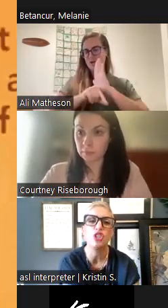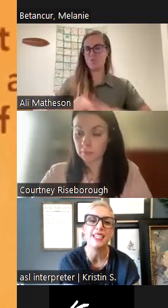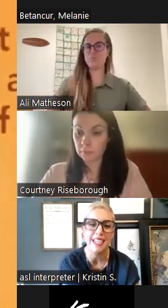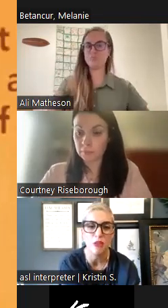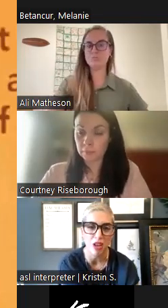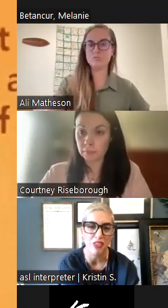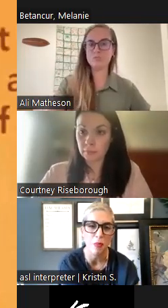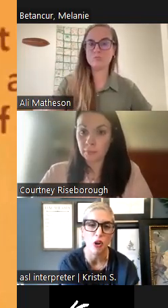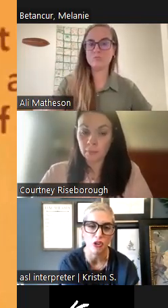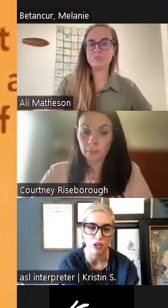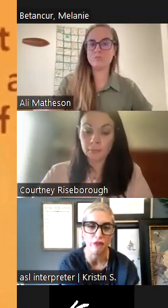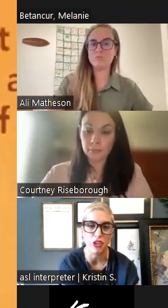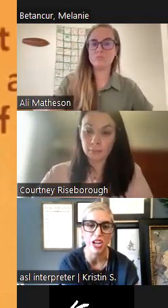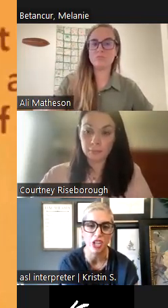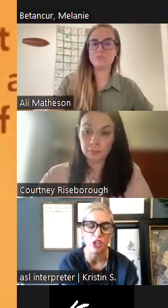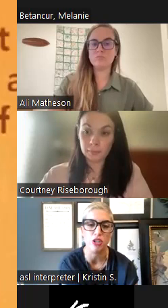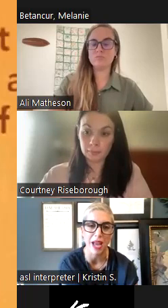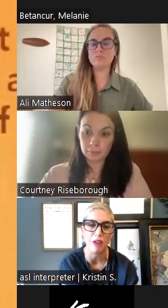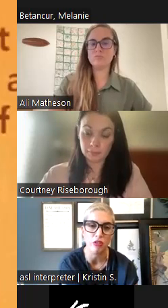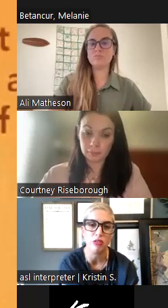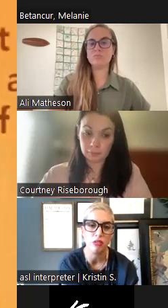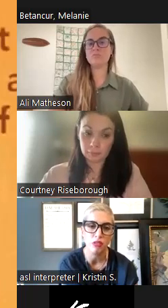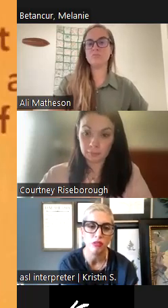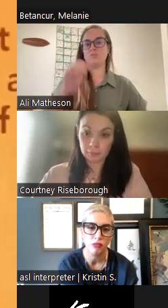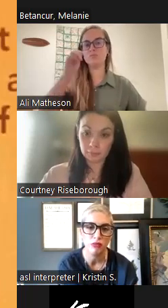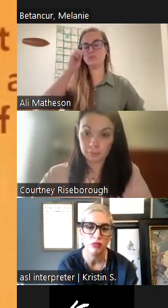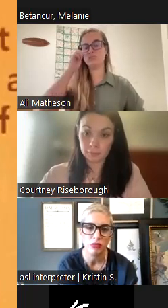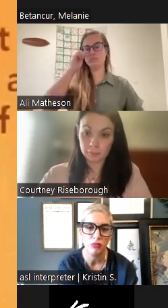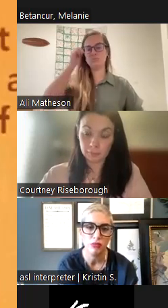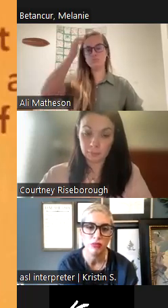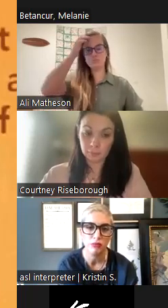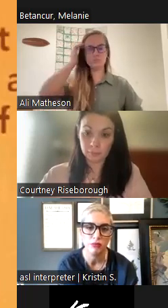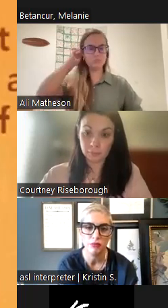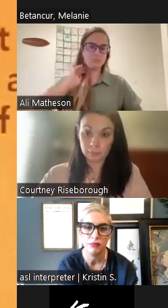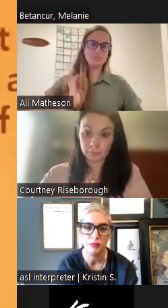Like they're looking down on their partner for their educational background.